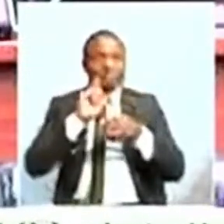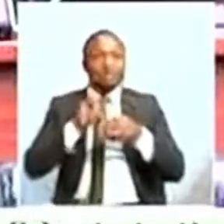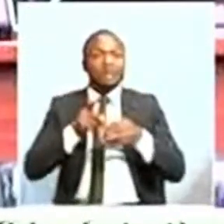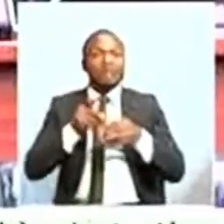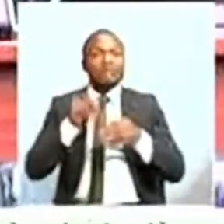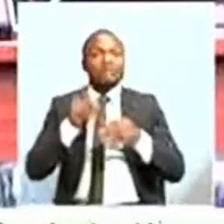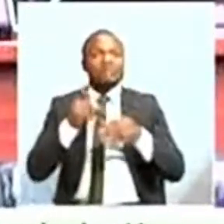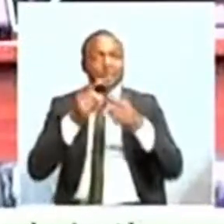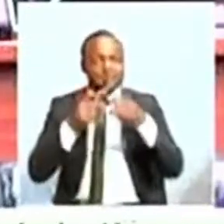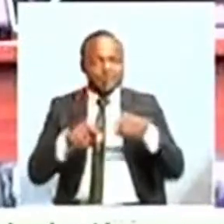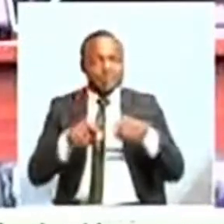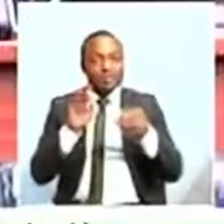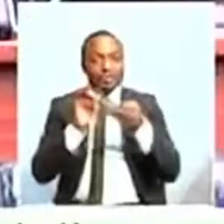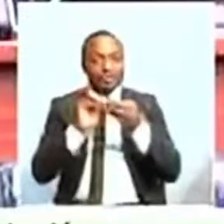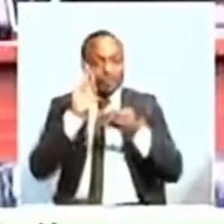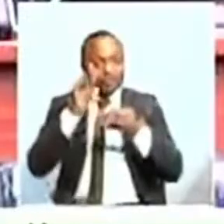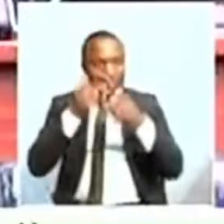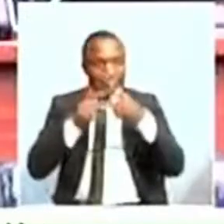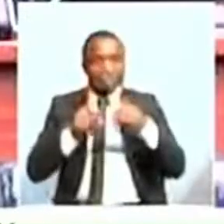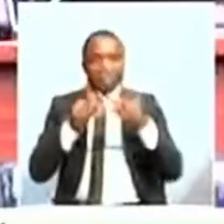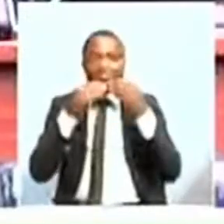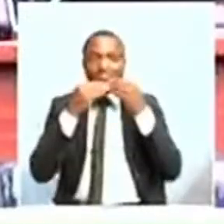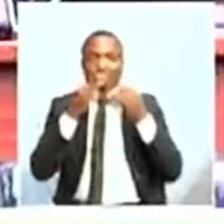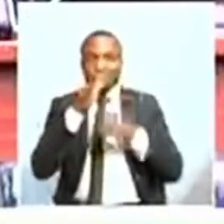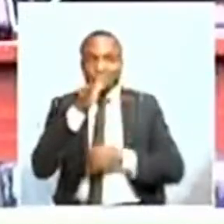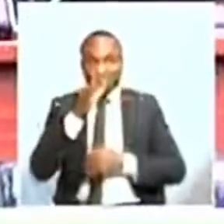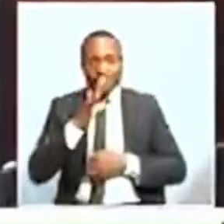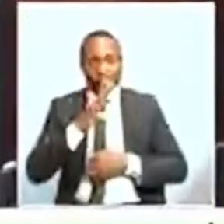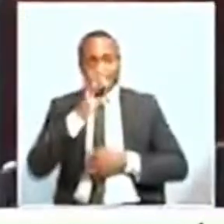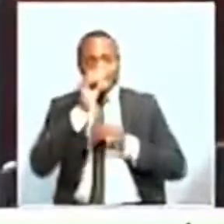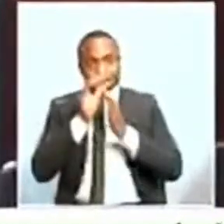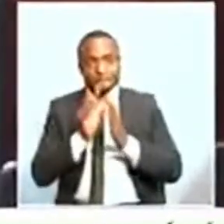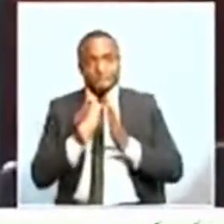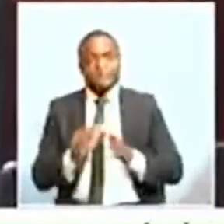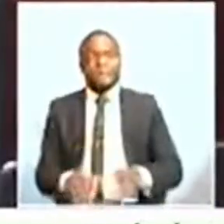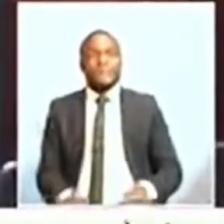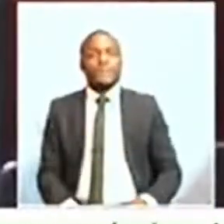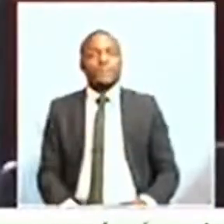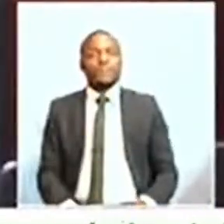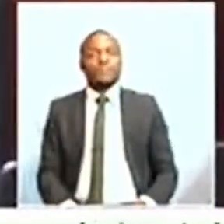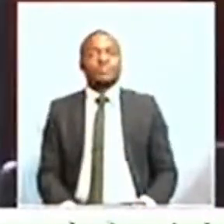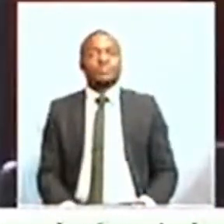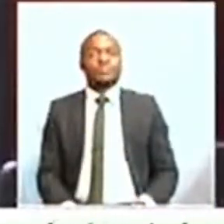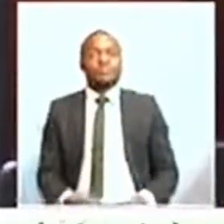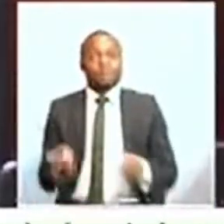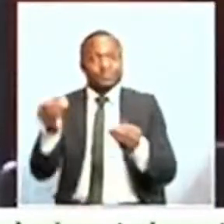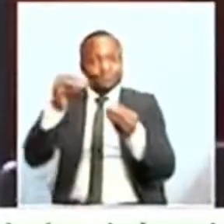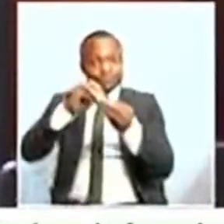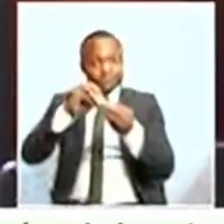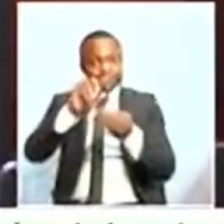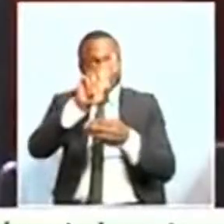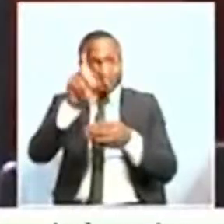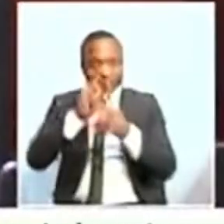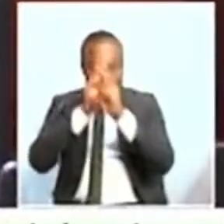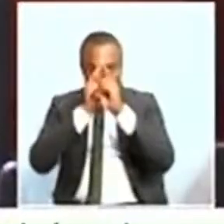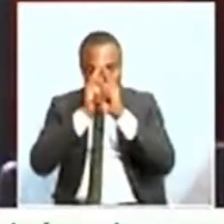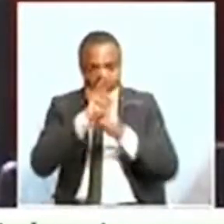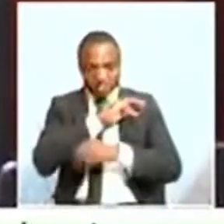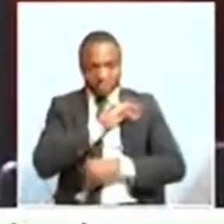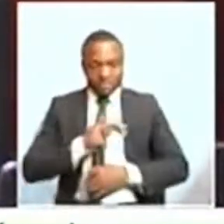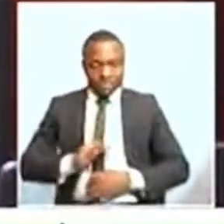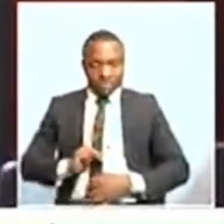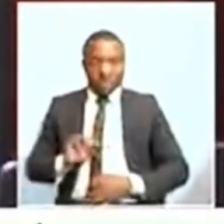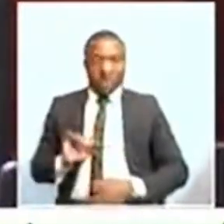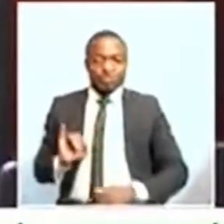done and more will be done. Madam Speaker, I thank you. Thank you very much. Supplementary questions. The Honorable Member